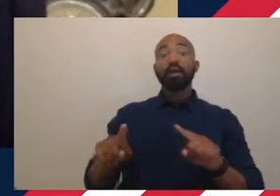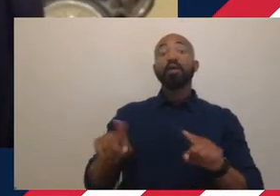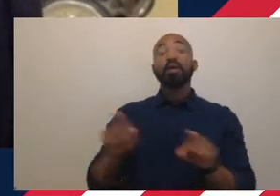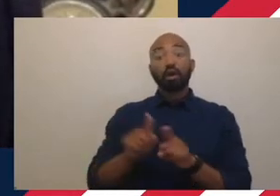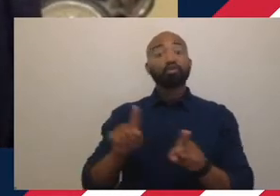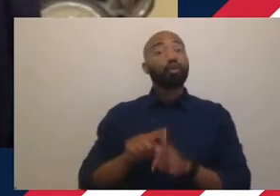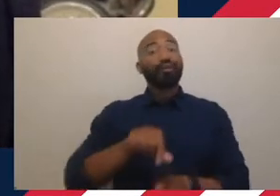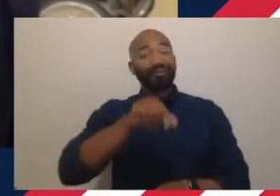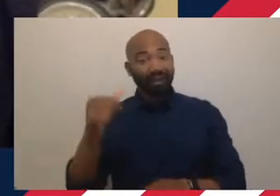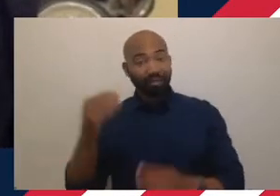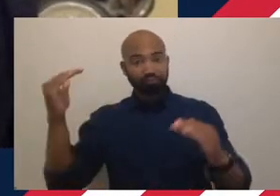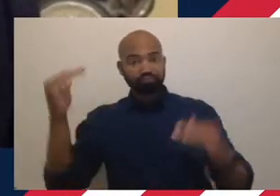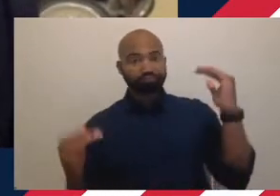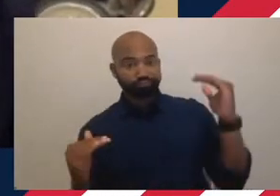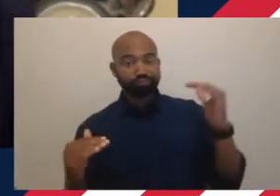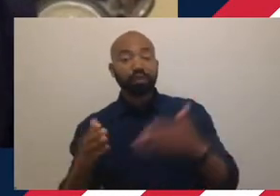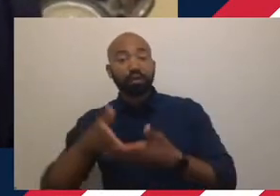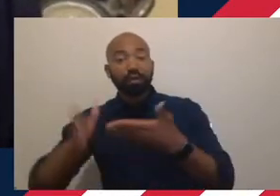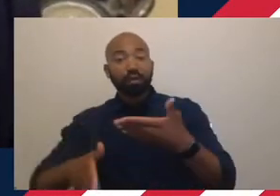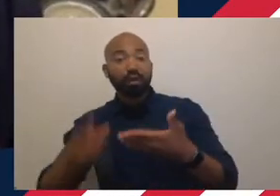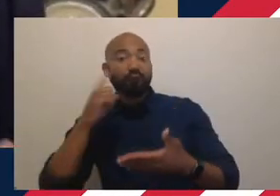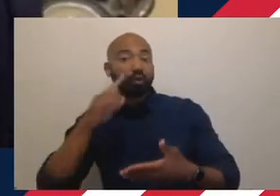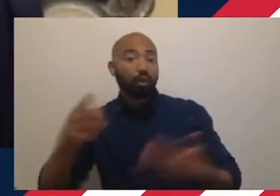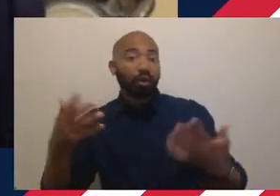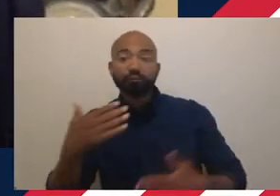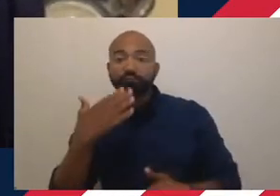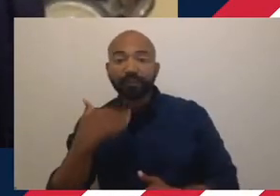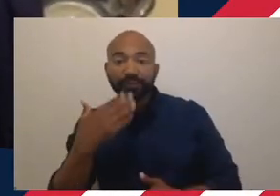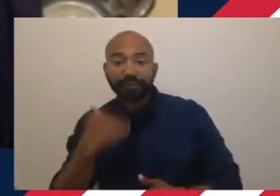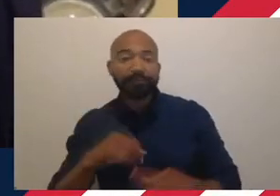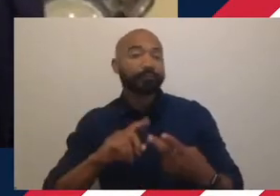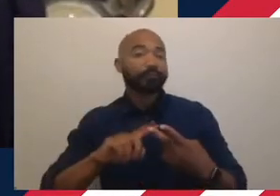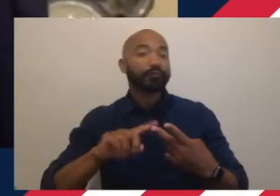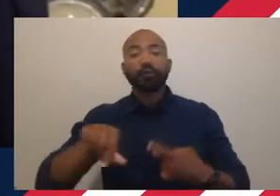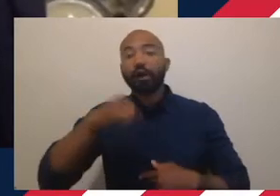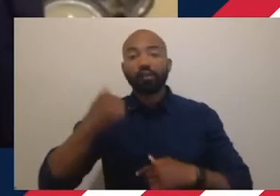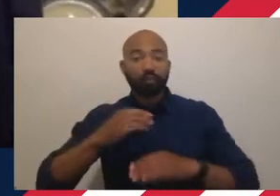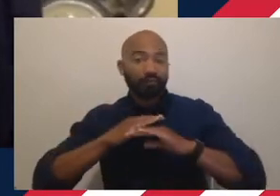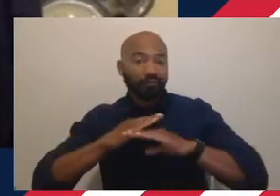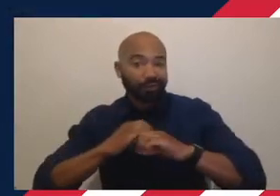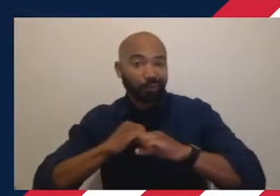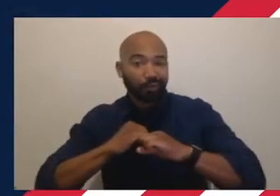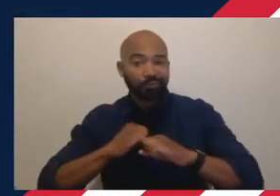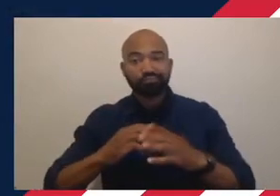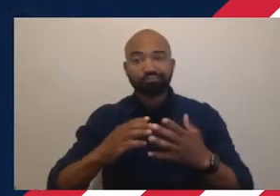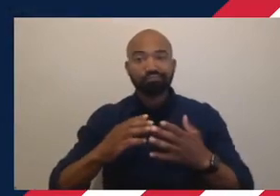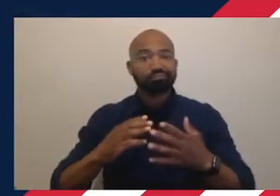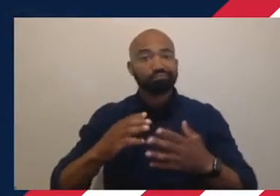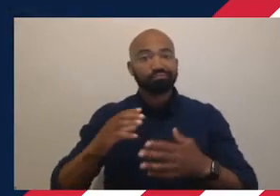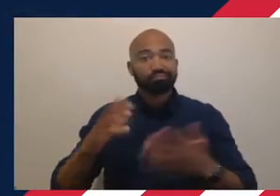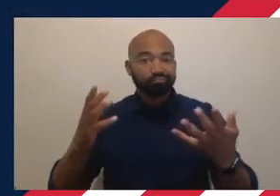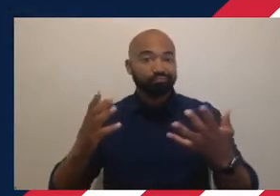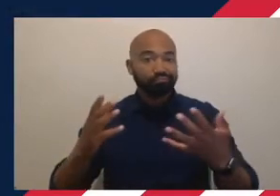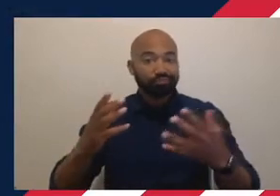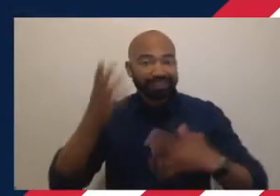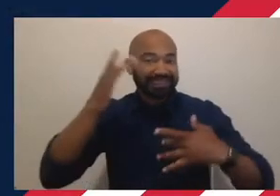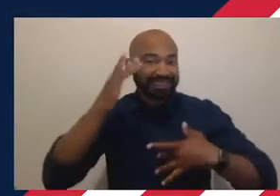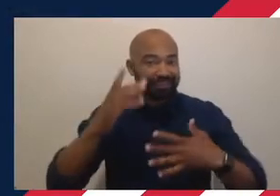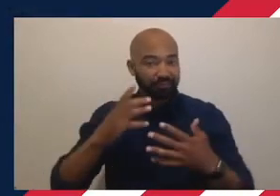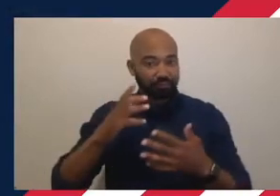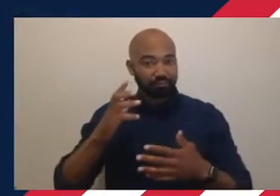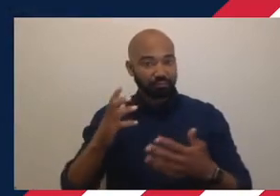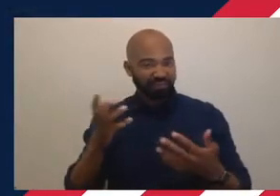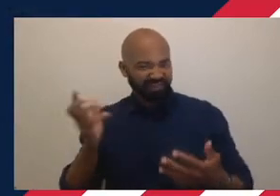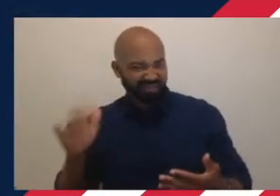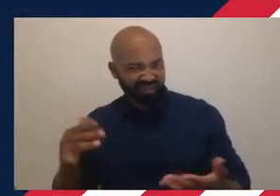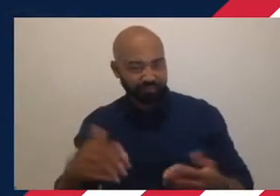in terms of outcomes around diabetes or preventable disease, access to care, et cetera? Yeah, so we learned a lot from our last